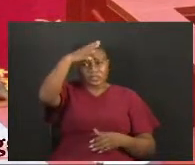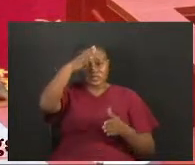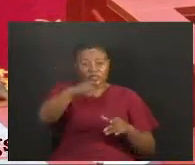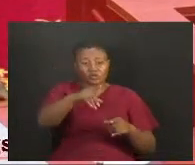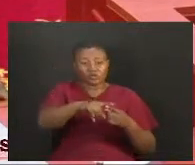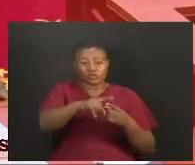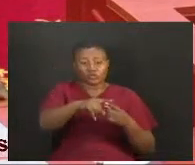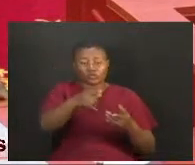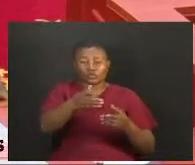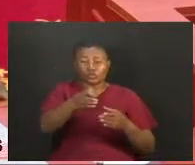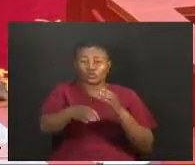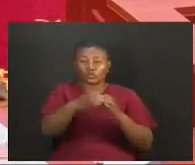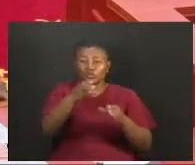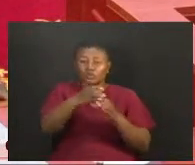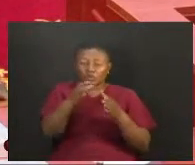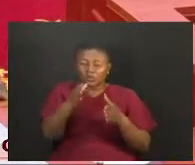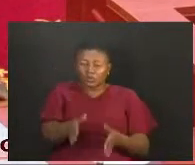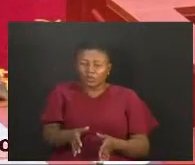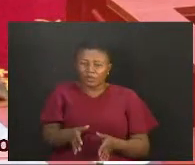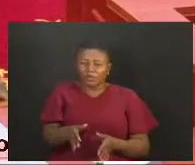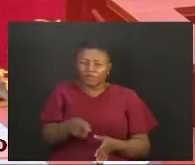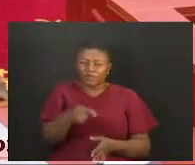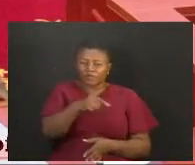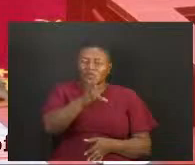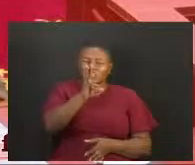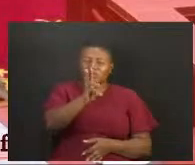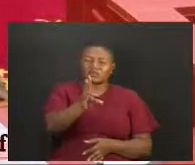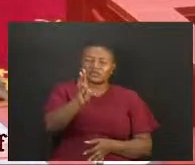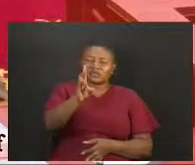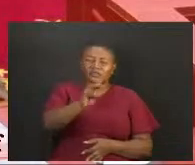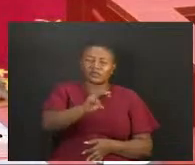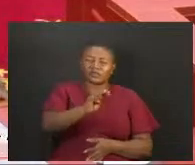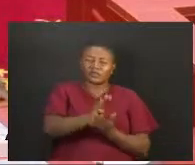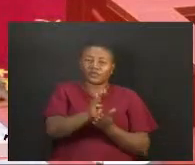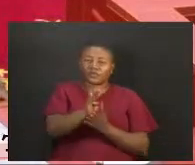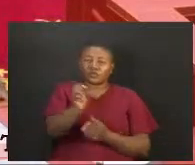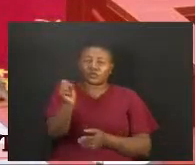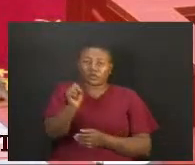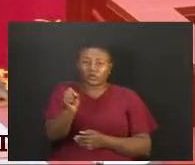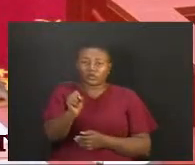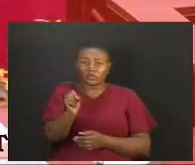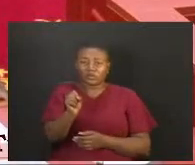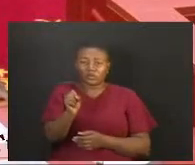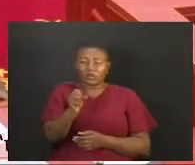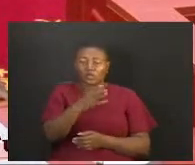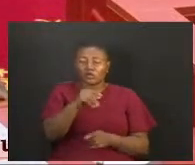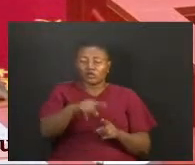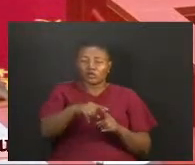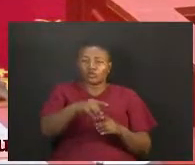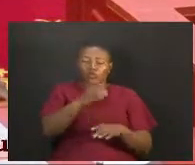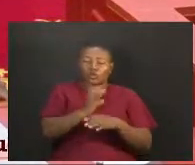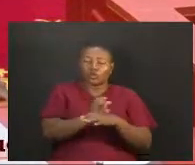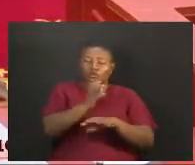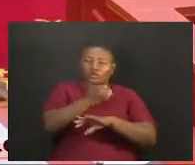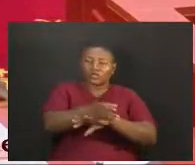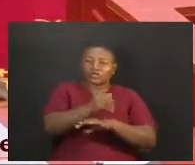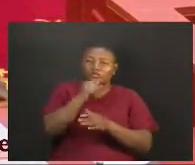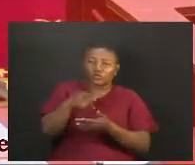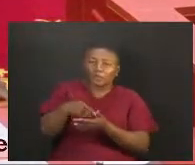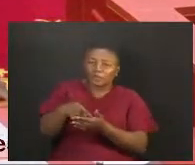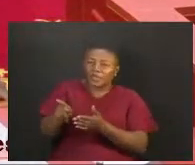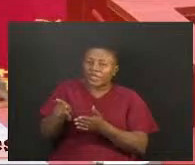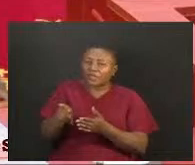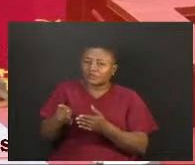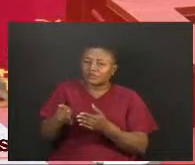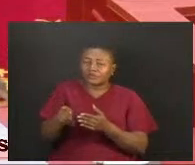this 67 billion US dollars also exclude the 32 billion owned by the Ghana Coal Board to contractors. And Mr.